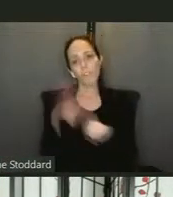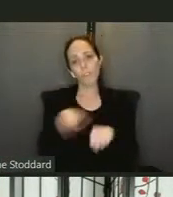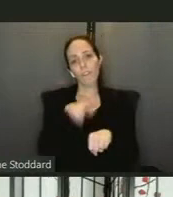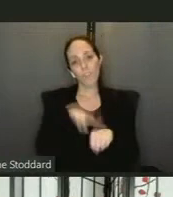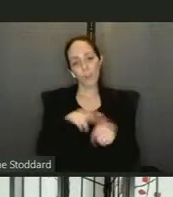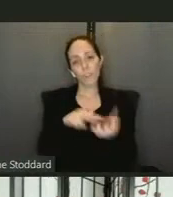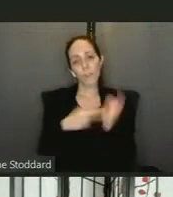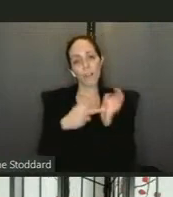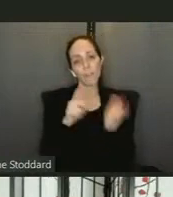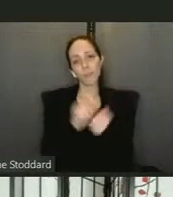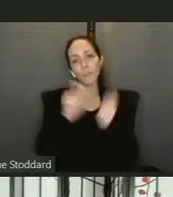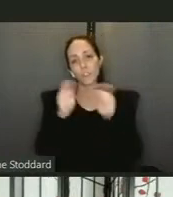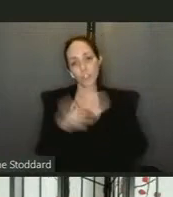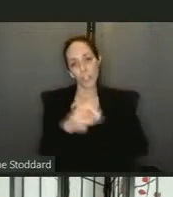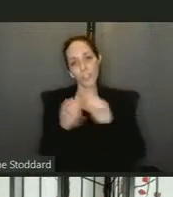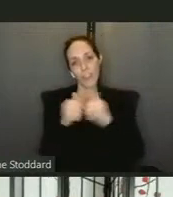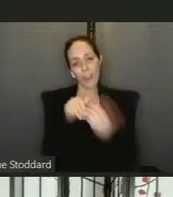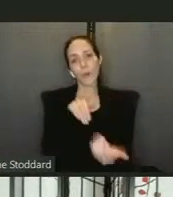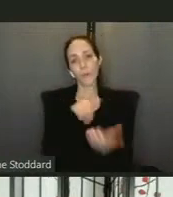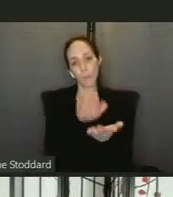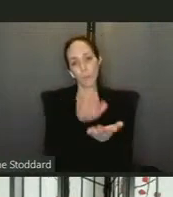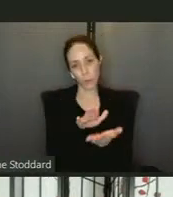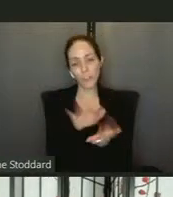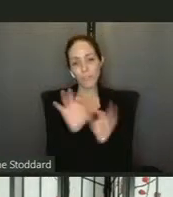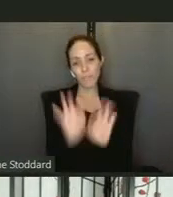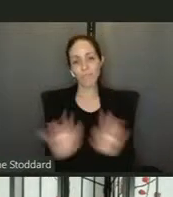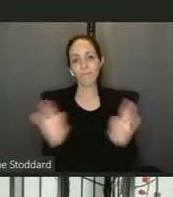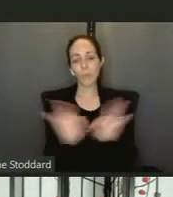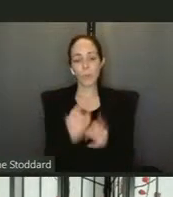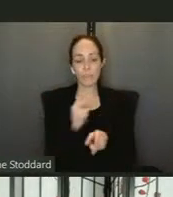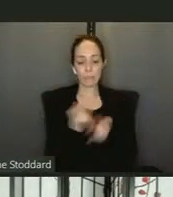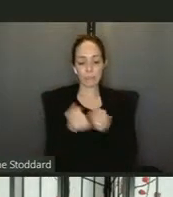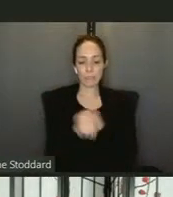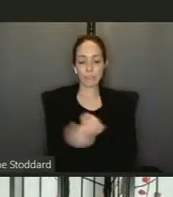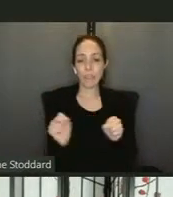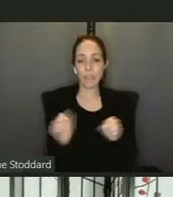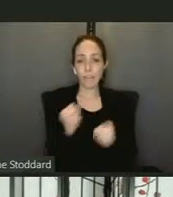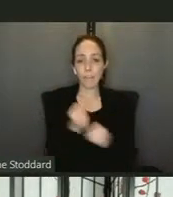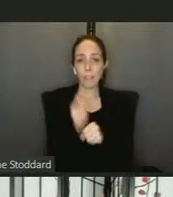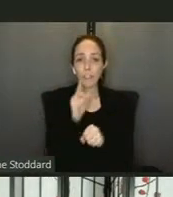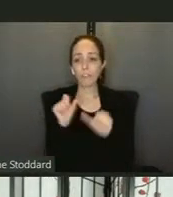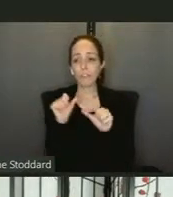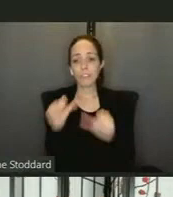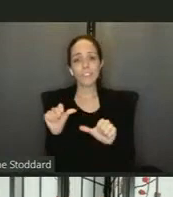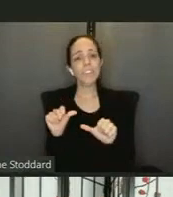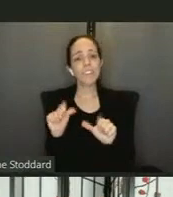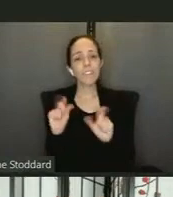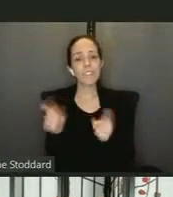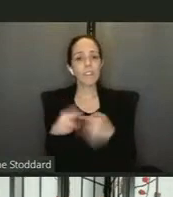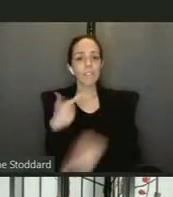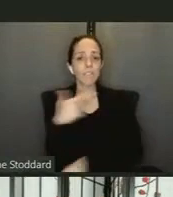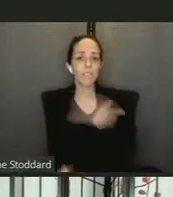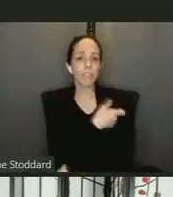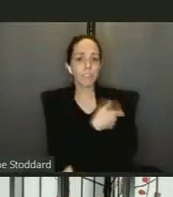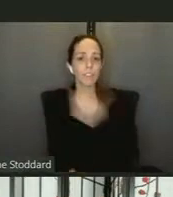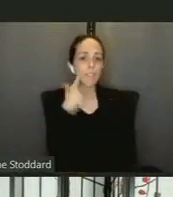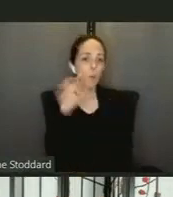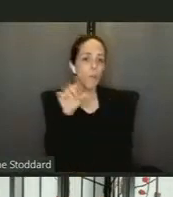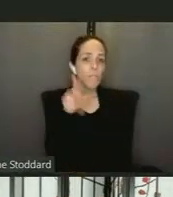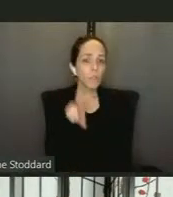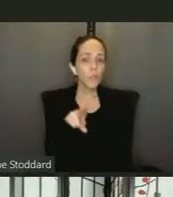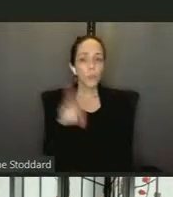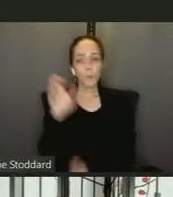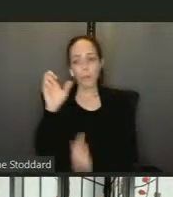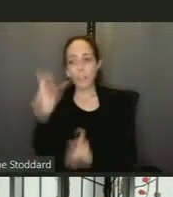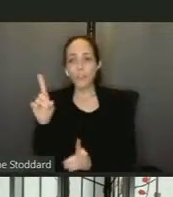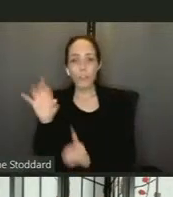really be intentional and strategic about how we're partnering to ensure our work is done safely.